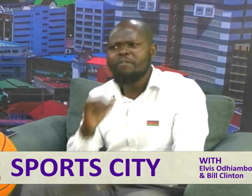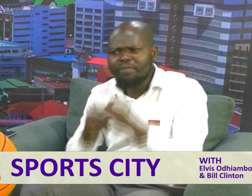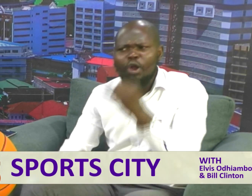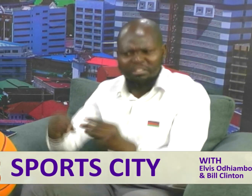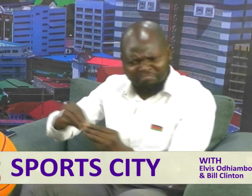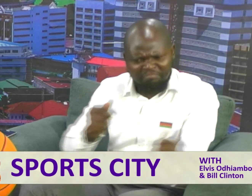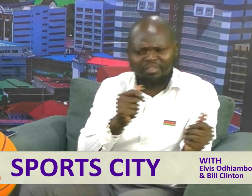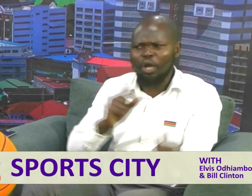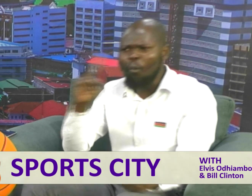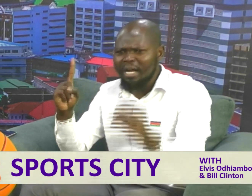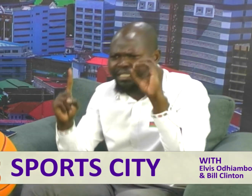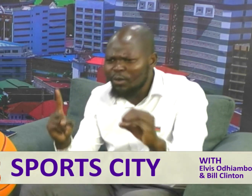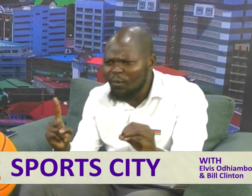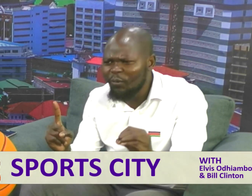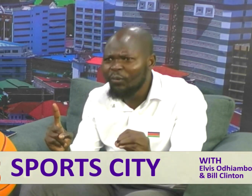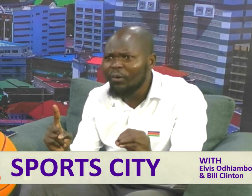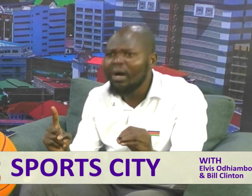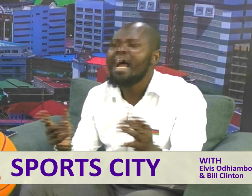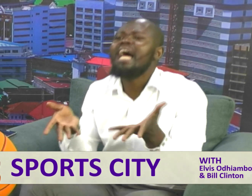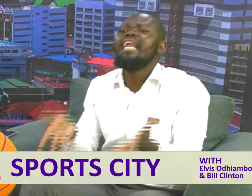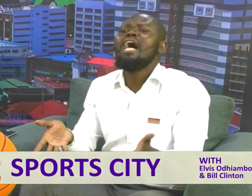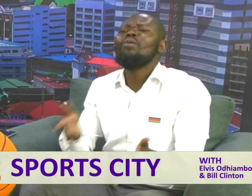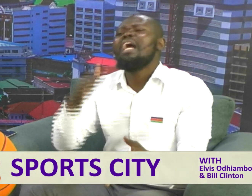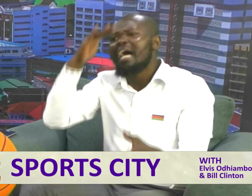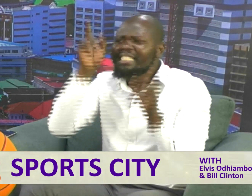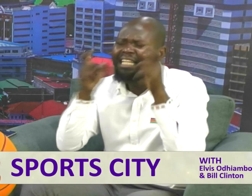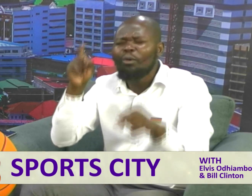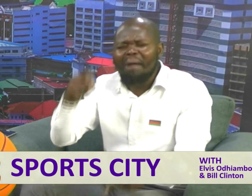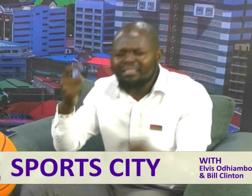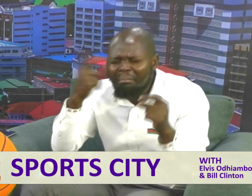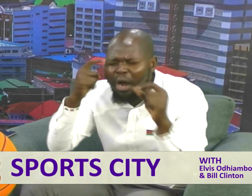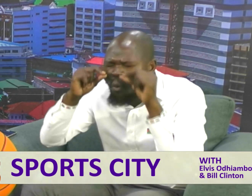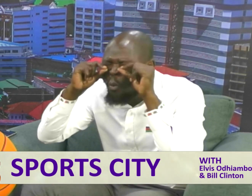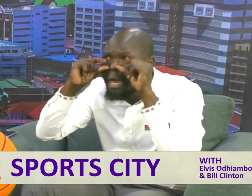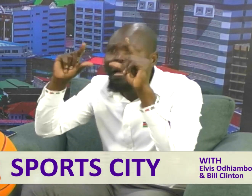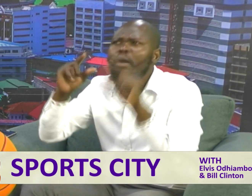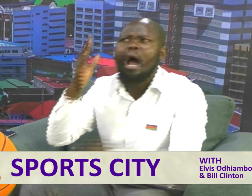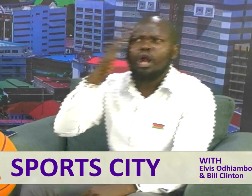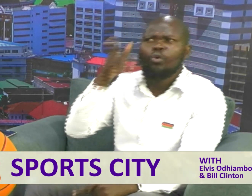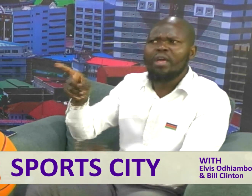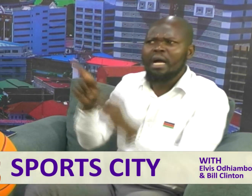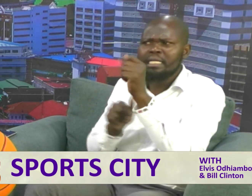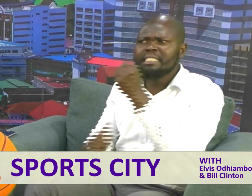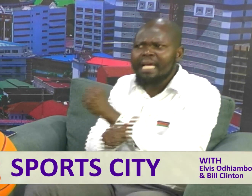Tusker and Kakamega really it was 1-0, it was 1-0 against